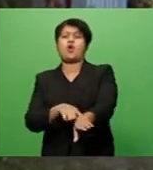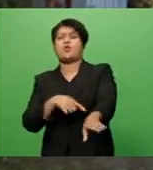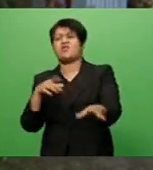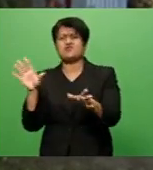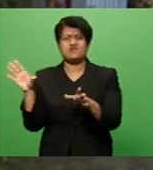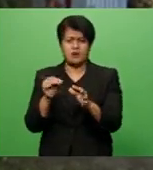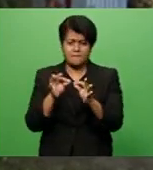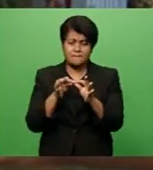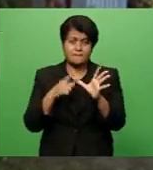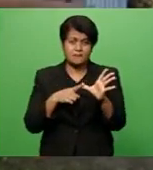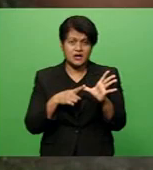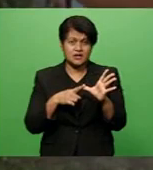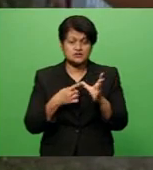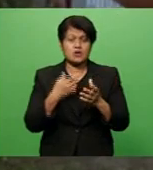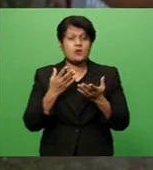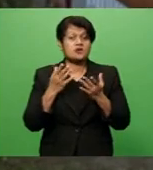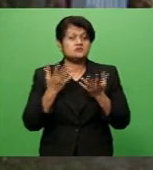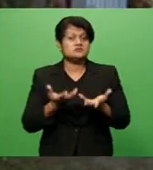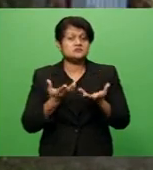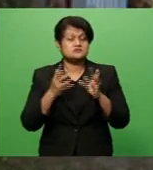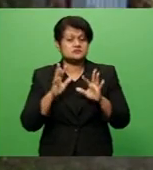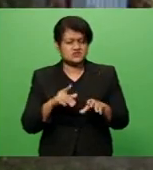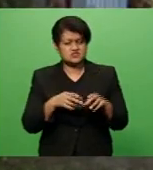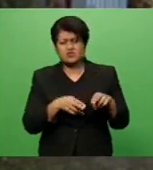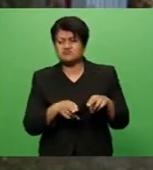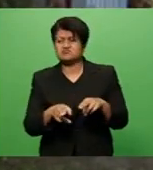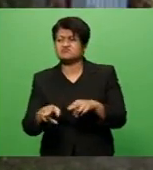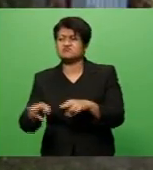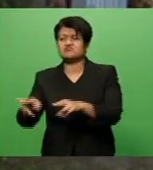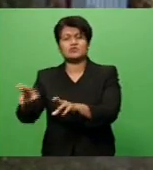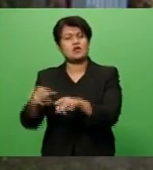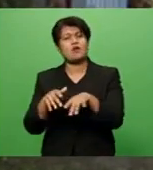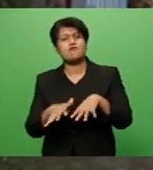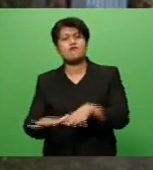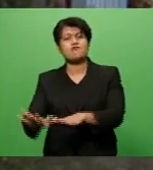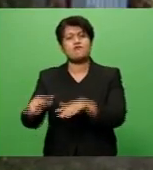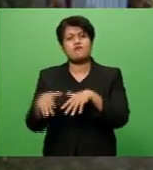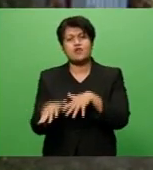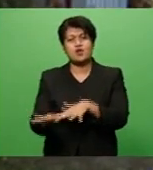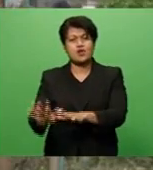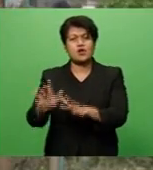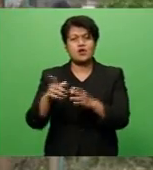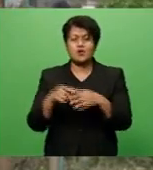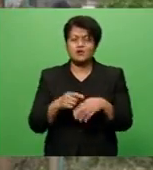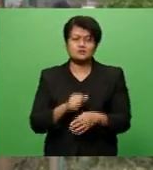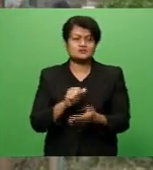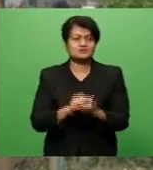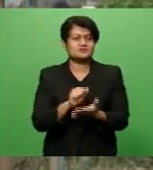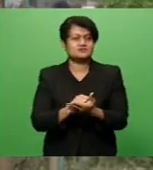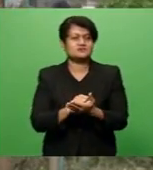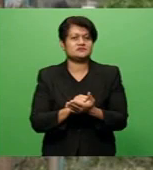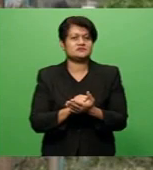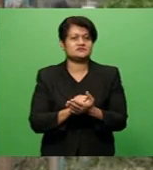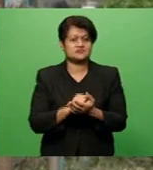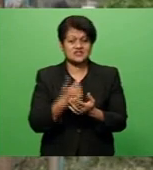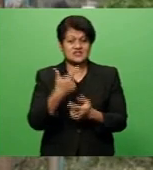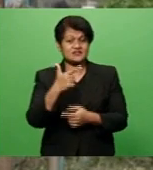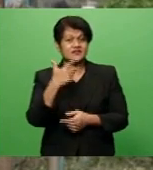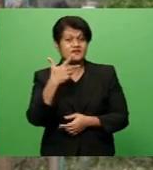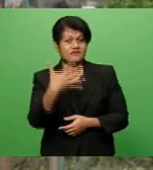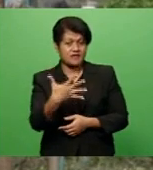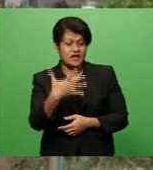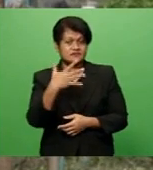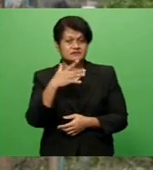when there is a lot of rain, we get easily flooded. The water pushes from the back and it comes to the drain in front here. With around 75 houses in the